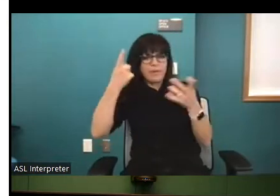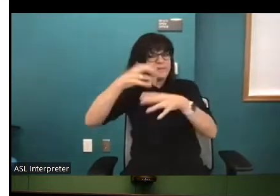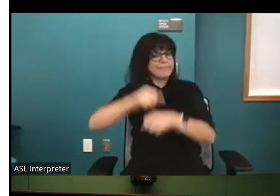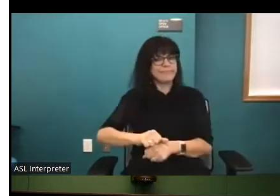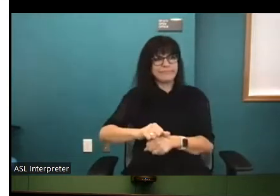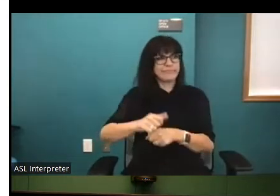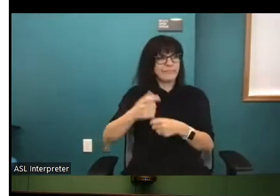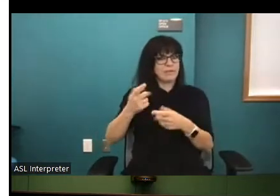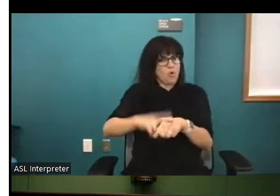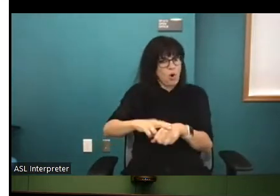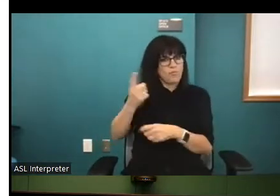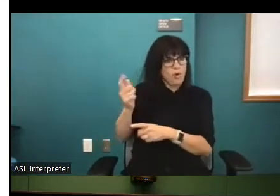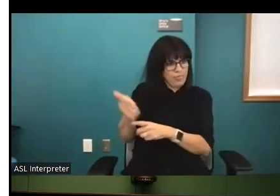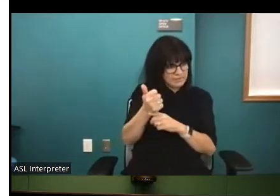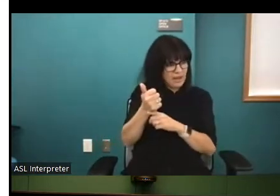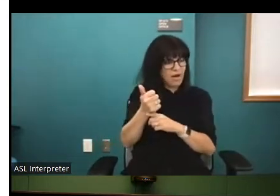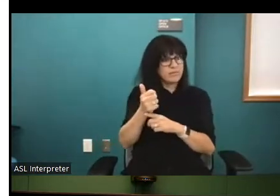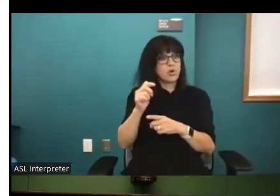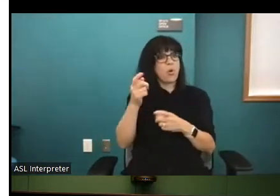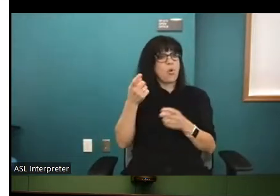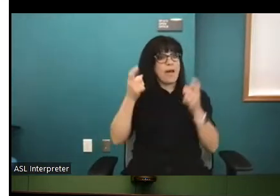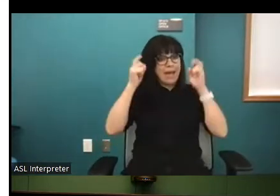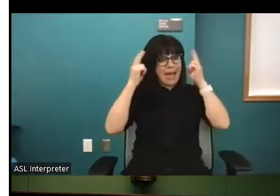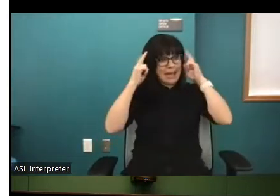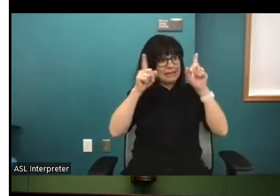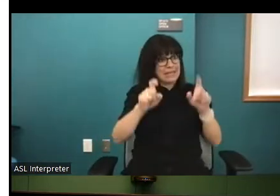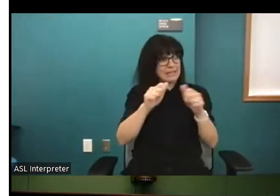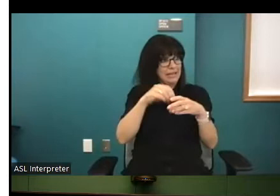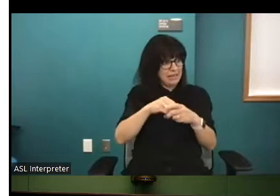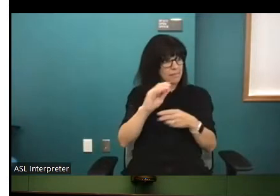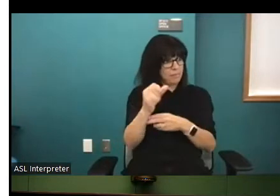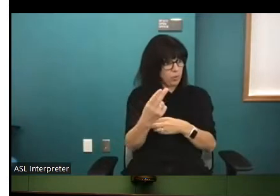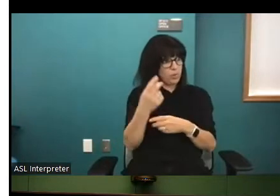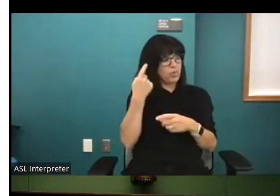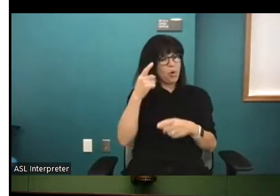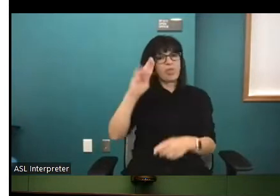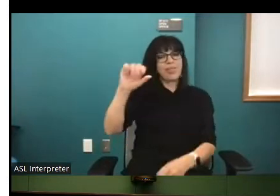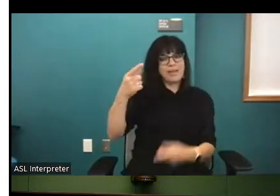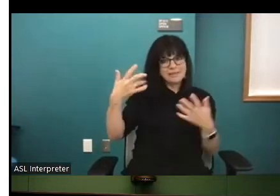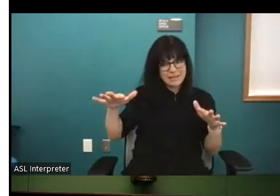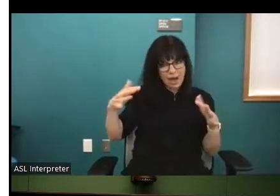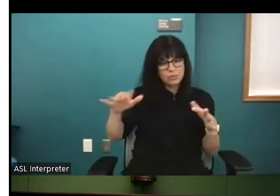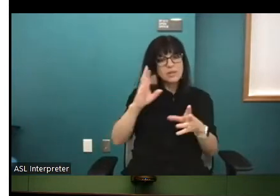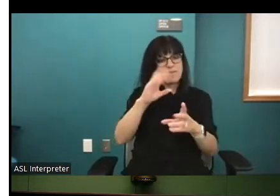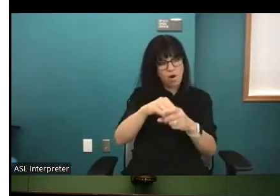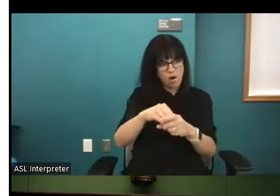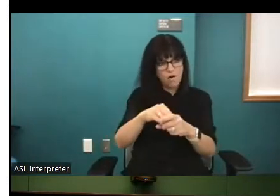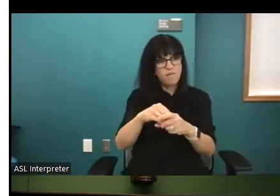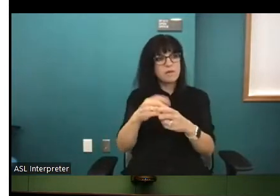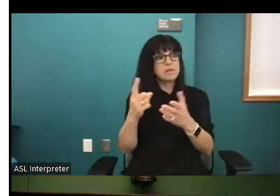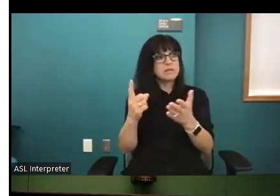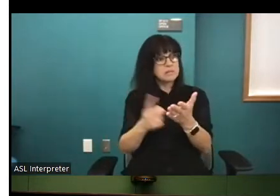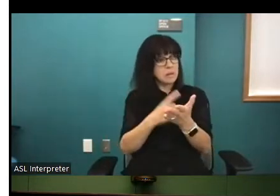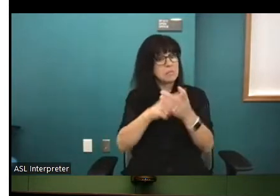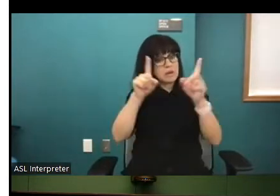aided testing in my booth or Ling sound, stuff like that comes into play. Because sometimes I'll do a hearing test aided